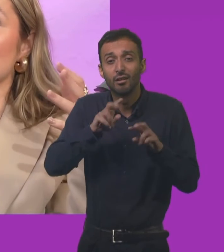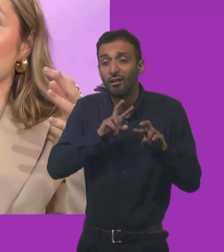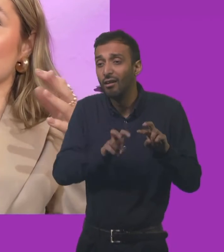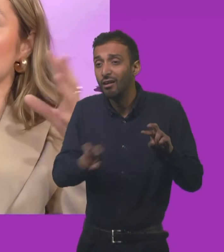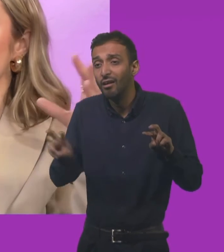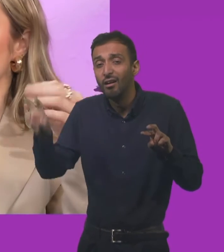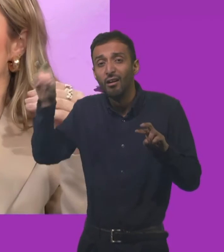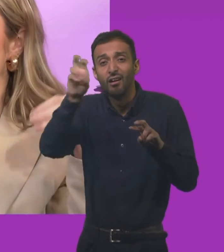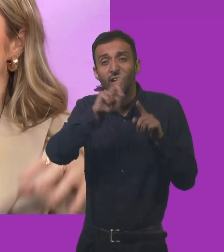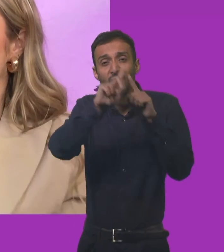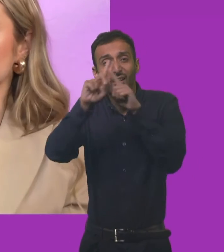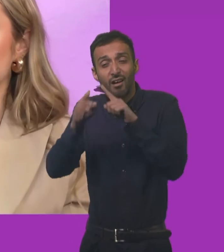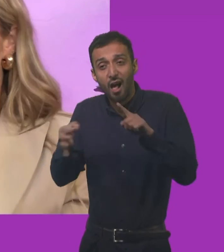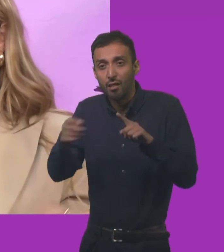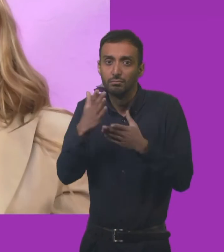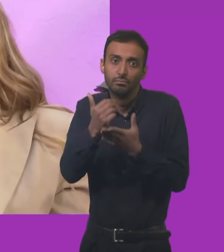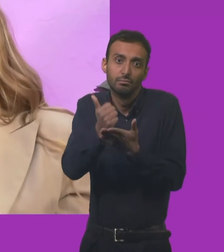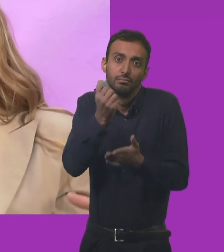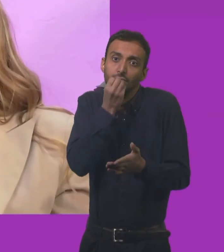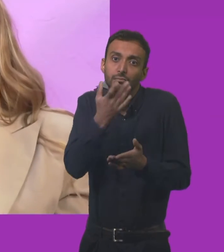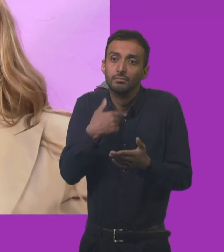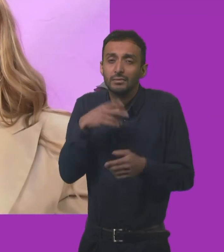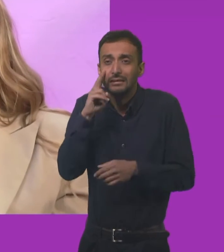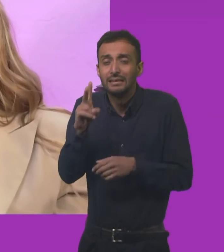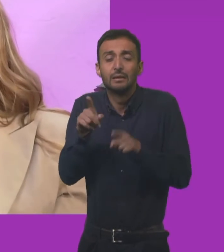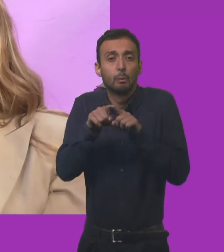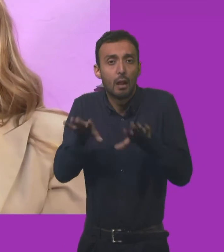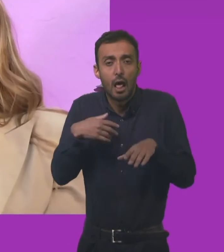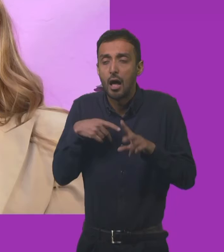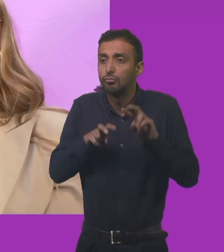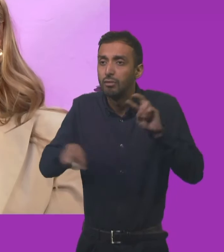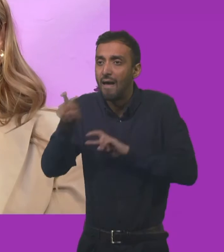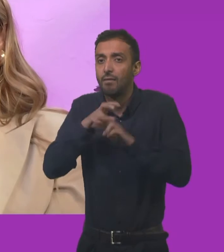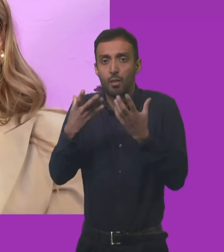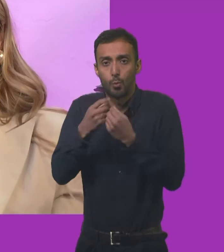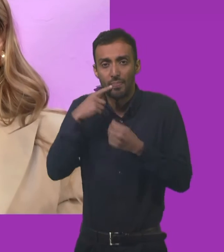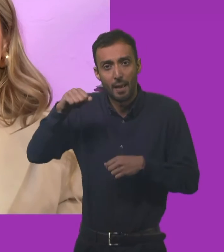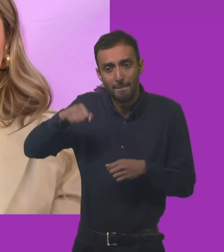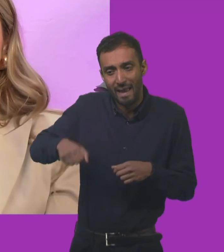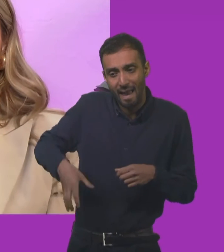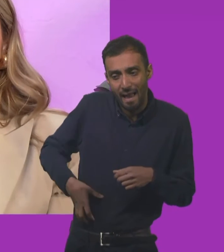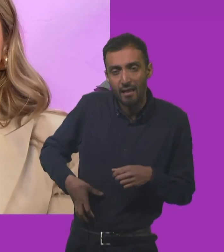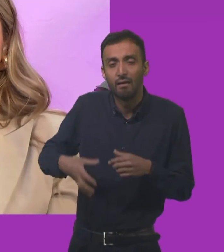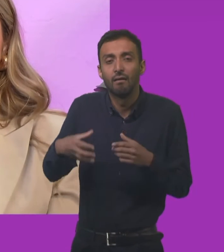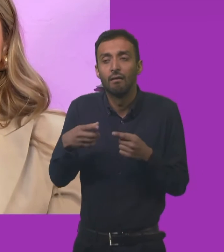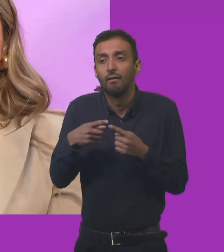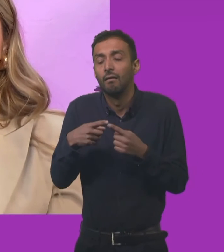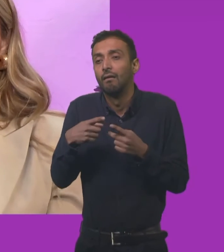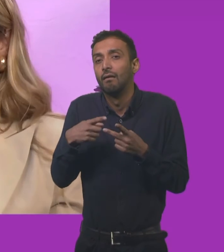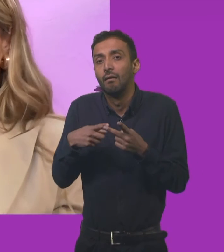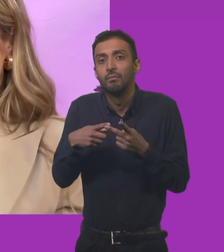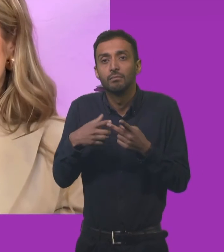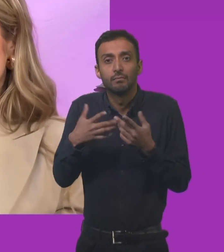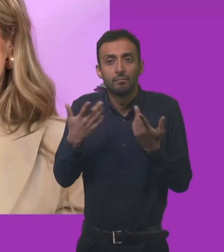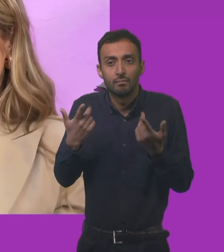great experience to like see how traveling was with a stoma bag, and like how much kind of